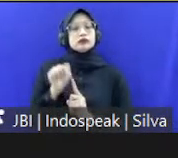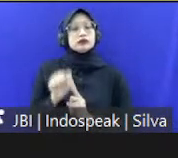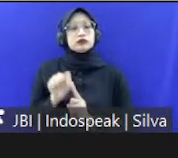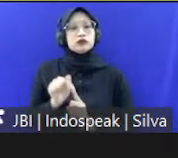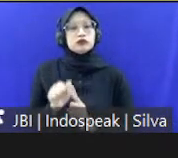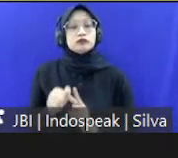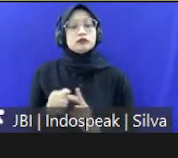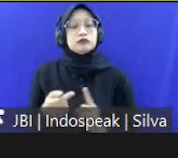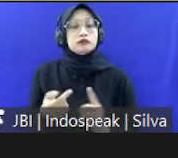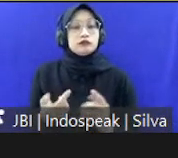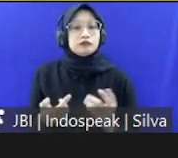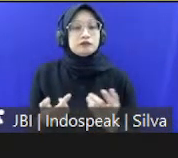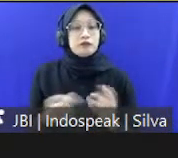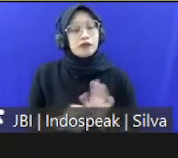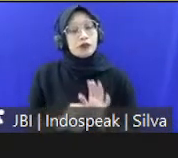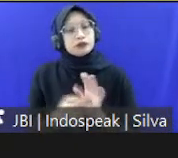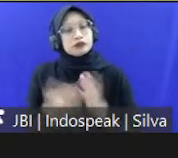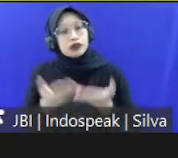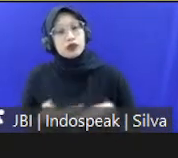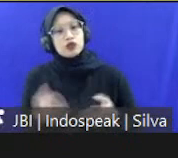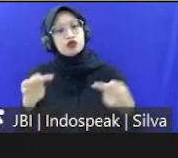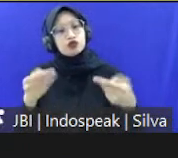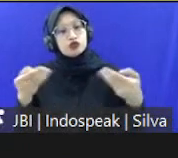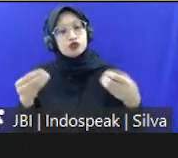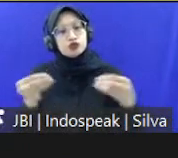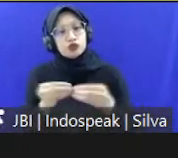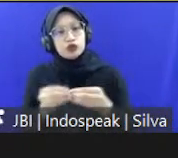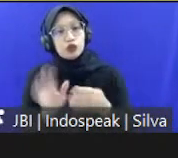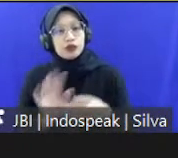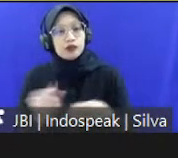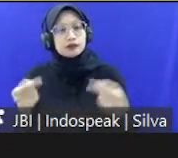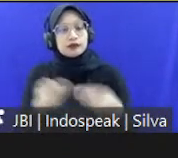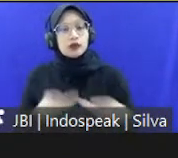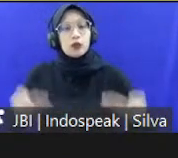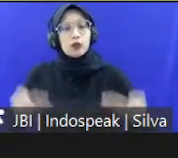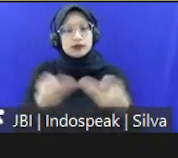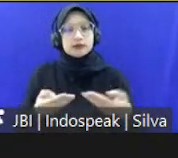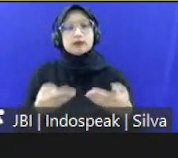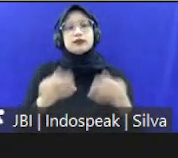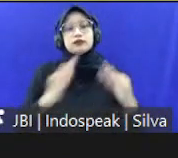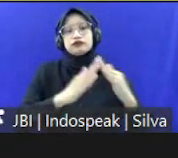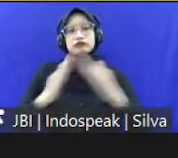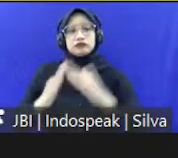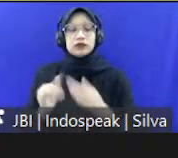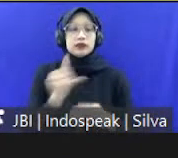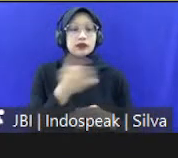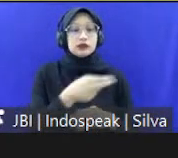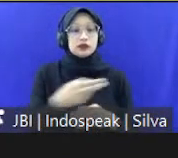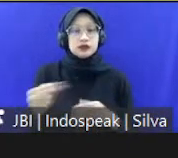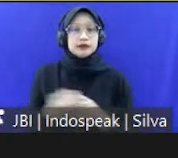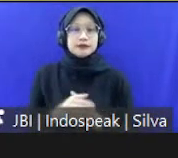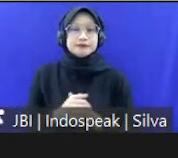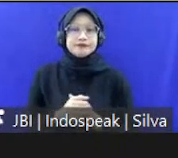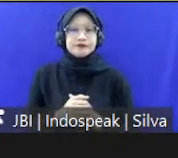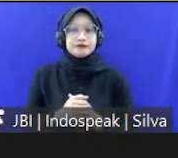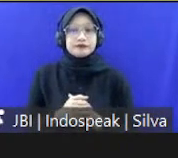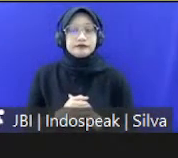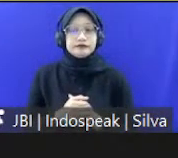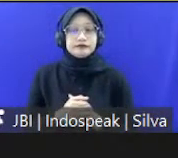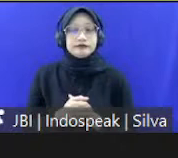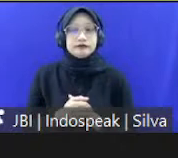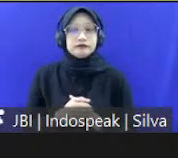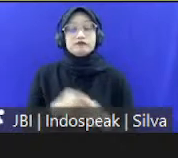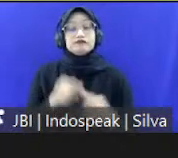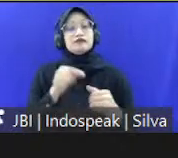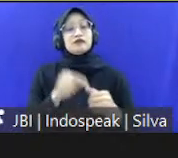for example, because of their unsustainable income source, or to practice good hand hygiene without adequate access to clean water